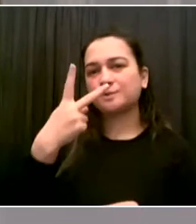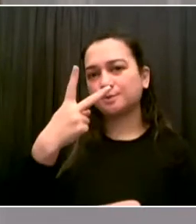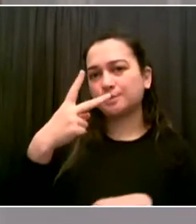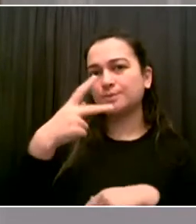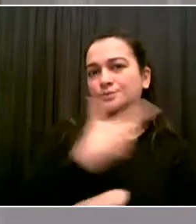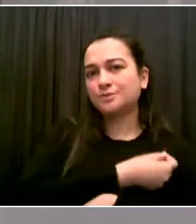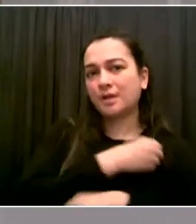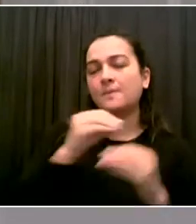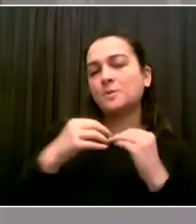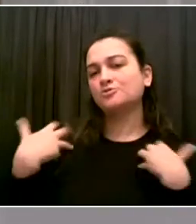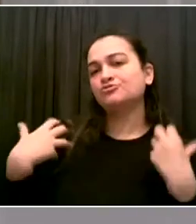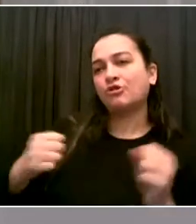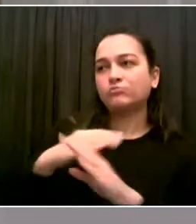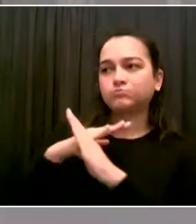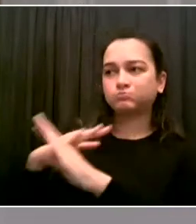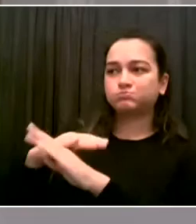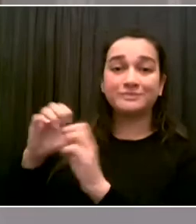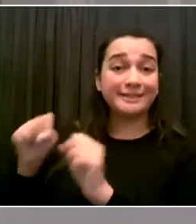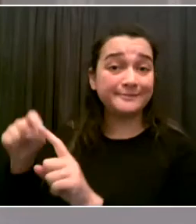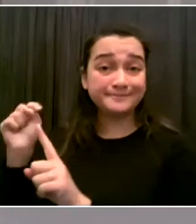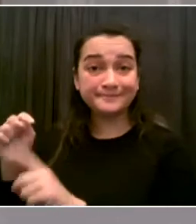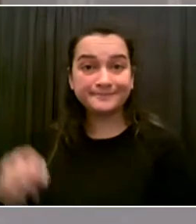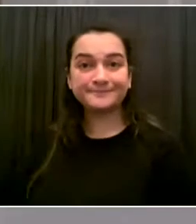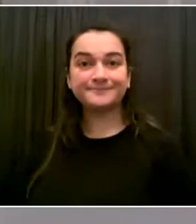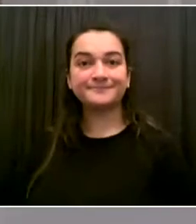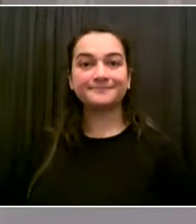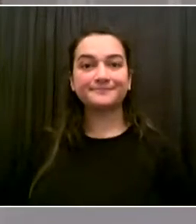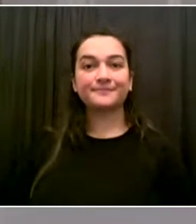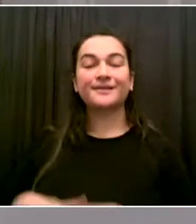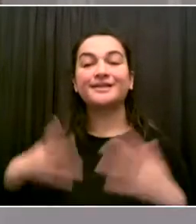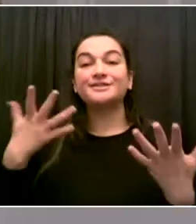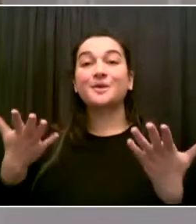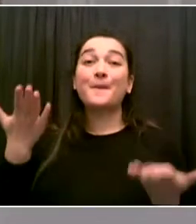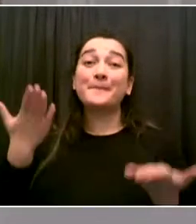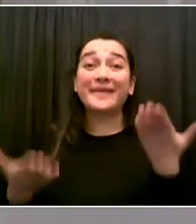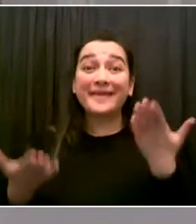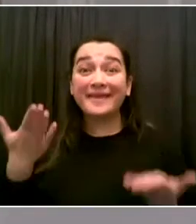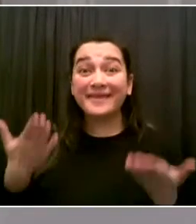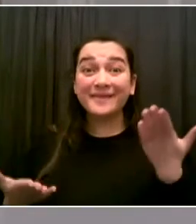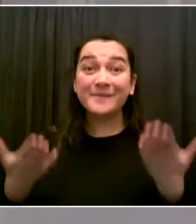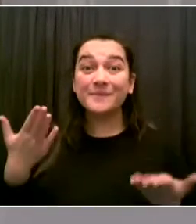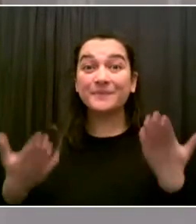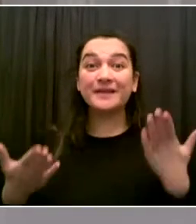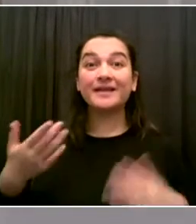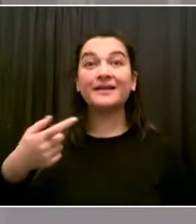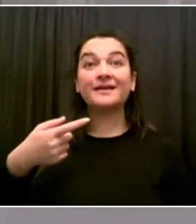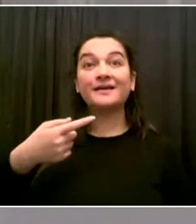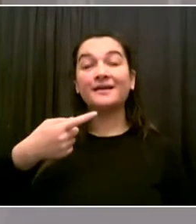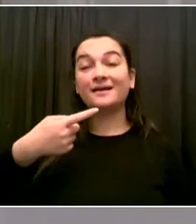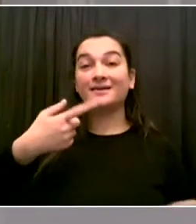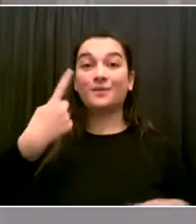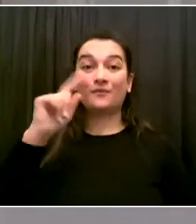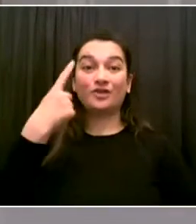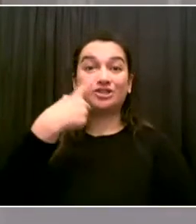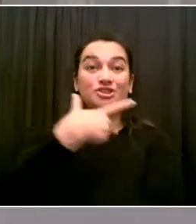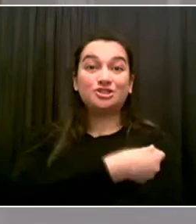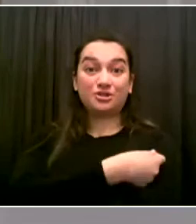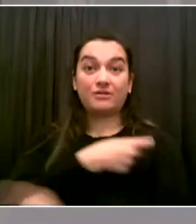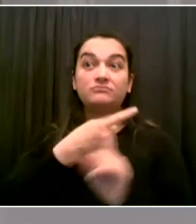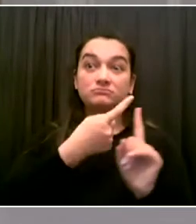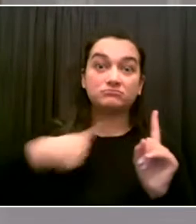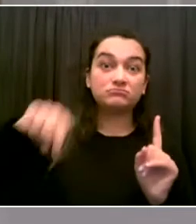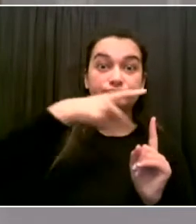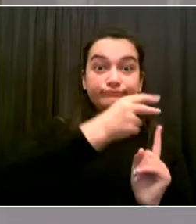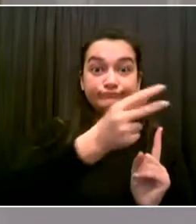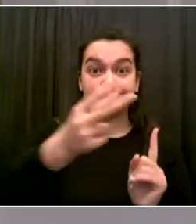me to believe that even though there may be some benefit from giving a single dose and spacing it out, there is a real risk in doing that